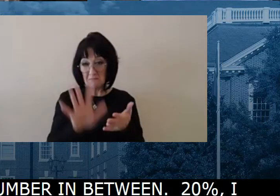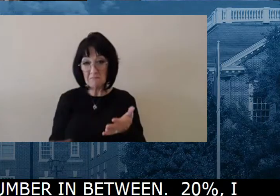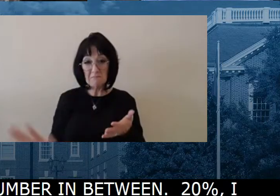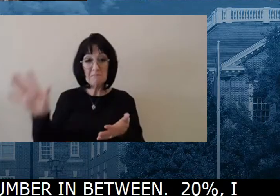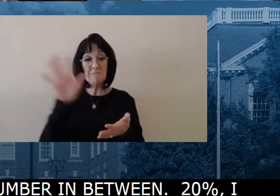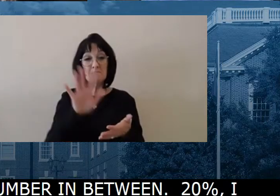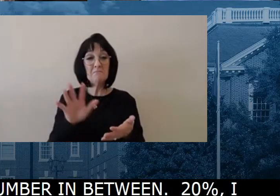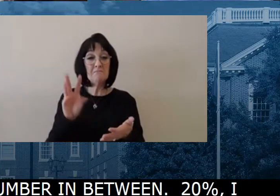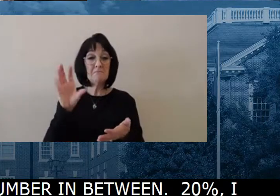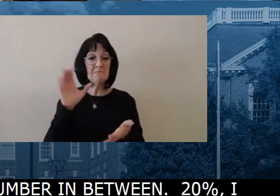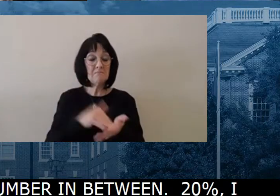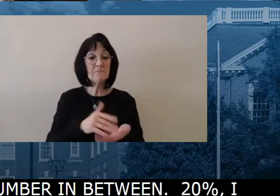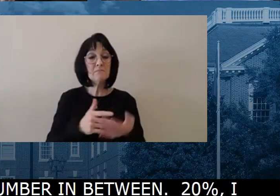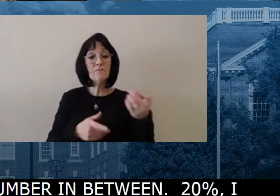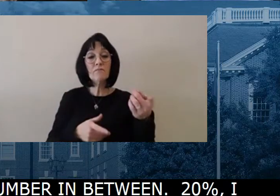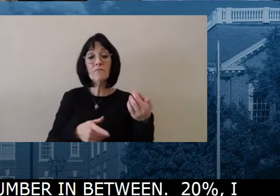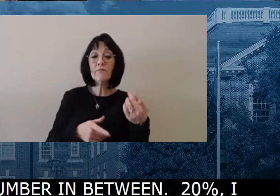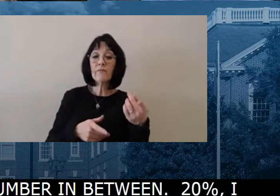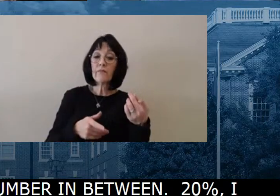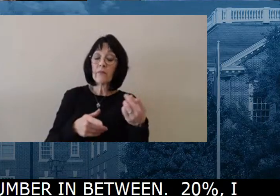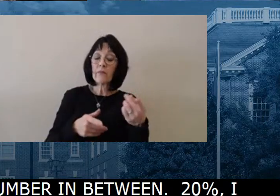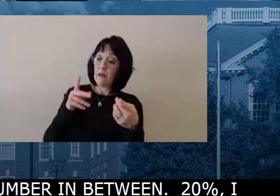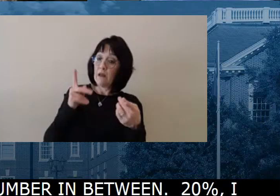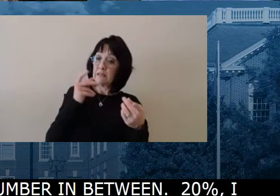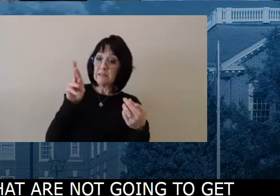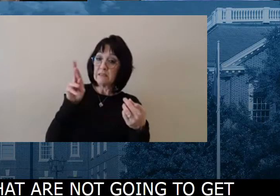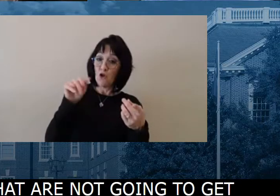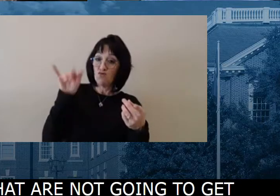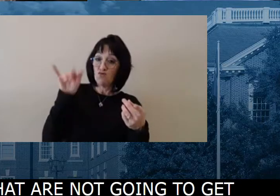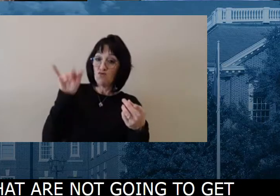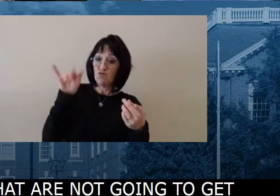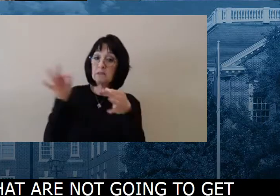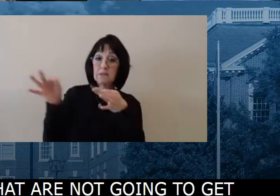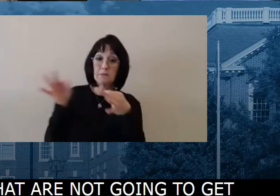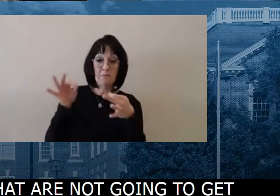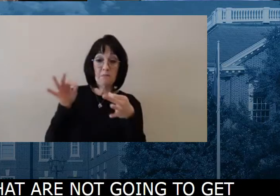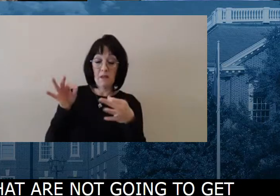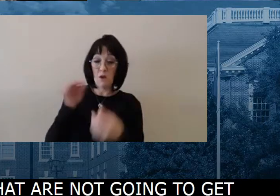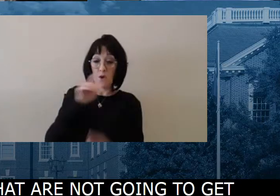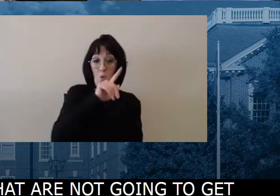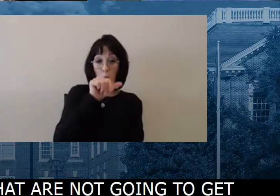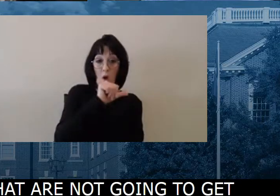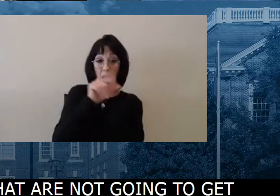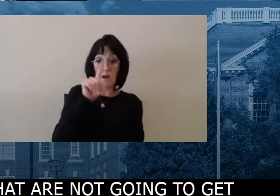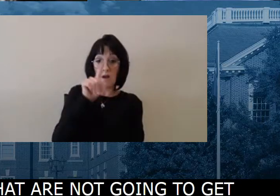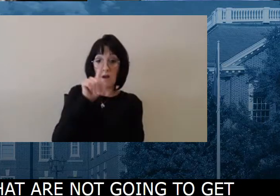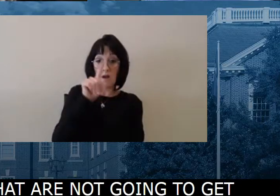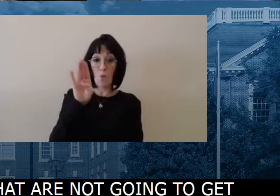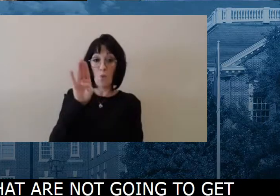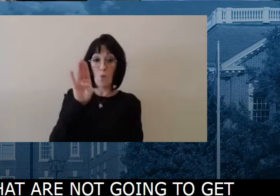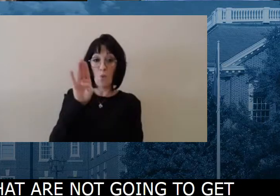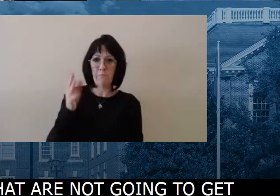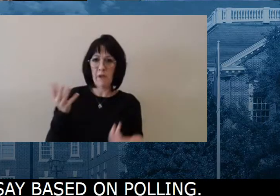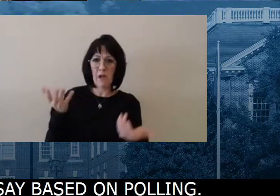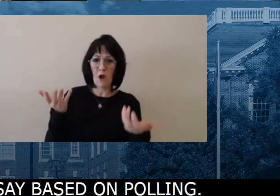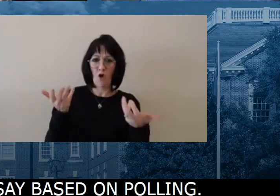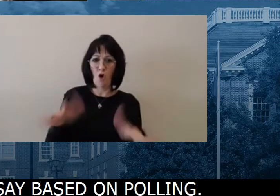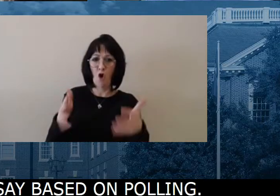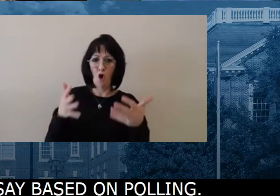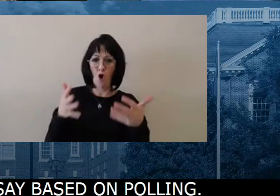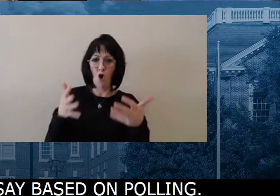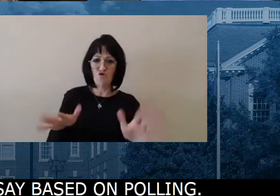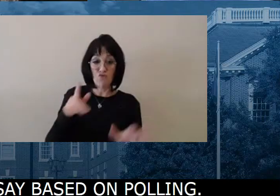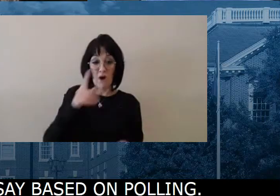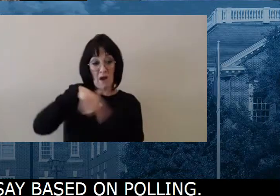so 1A plus 1B has well over 350,000 individuals. So we have a pretty large chunk